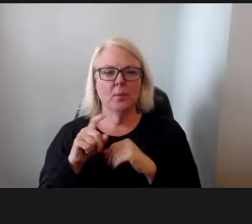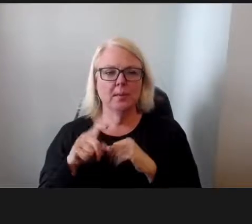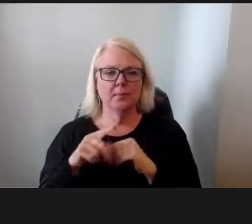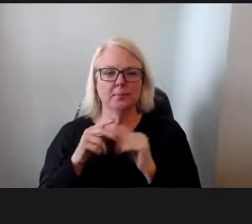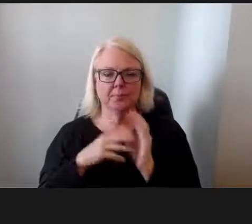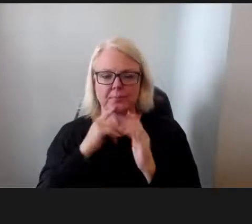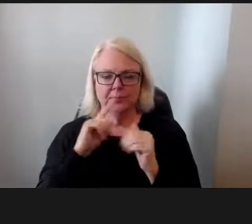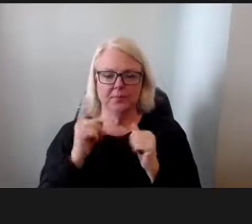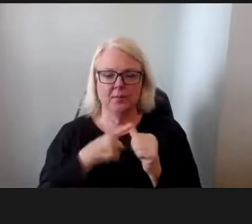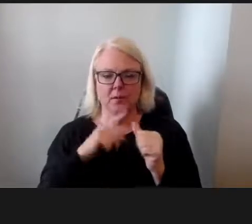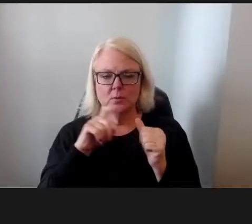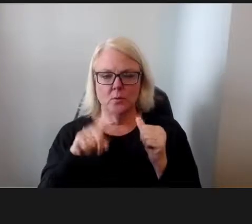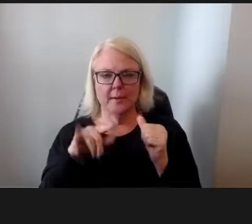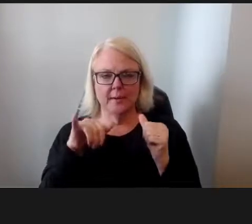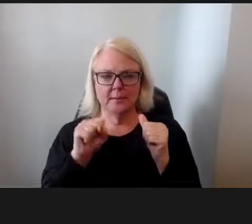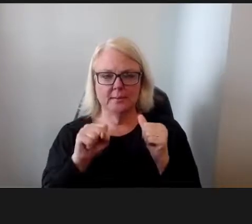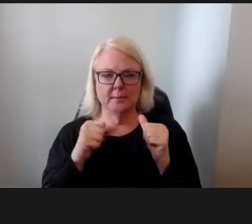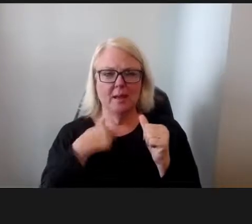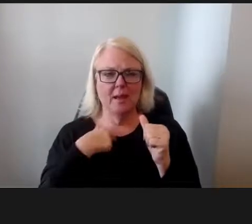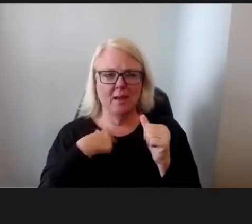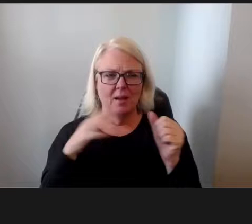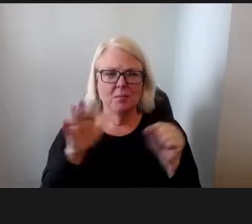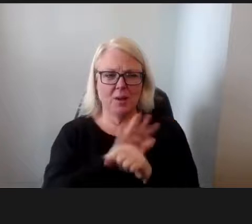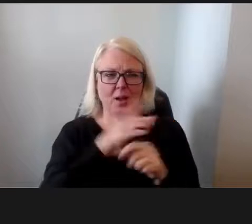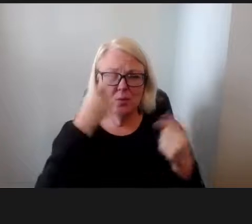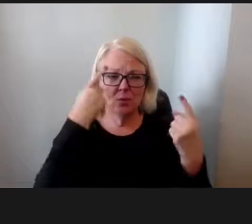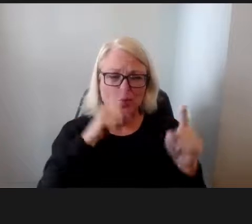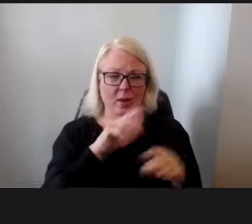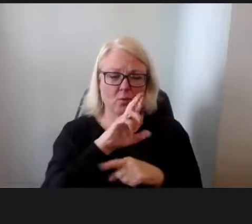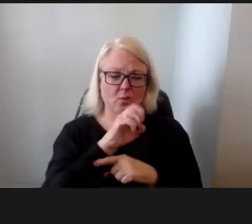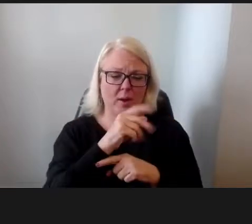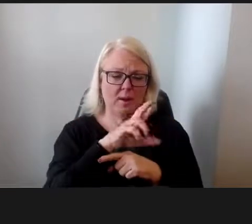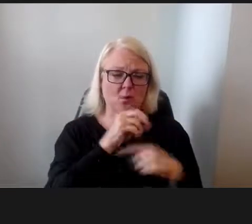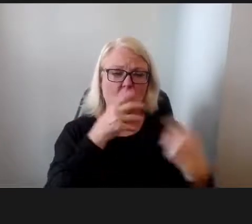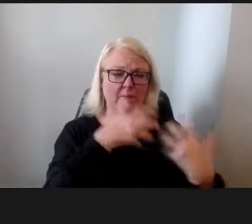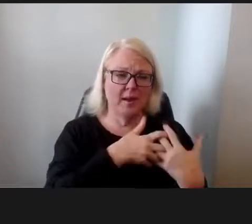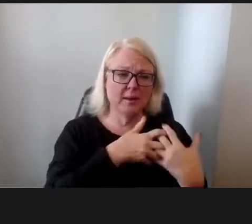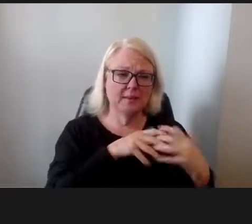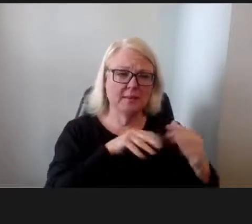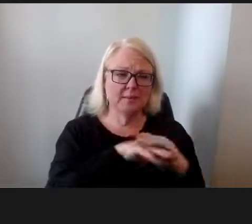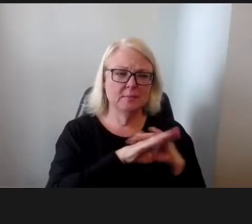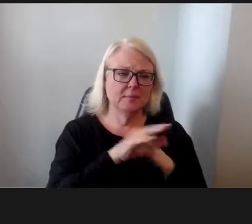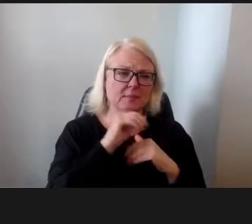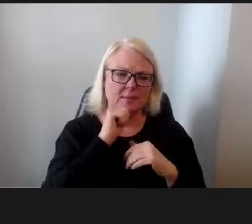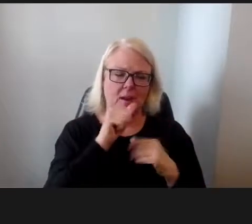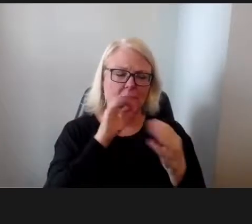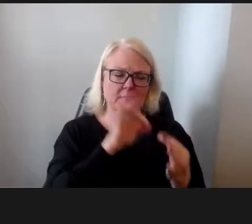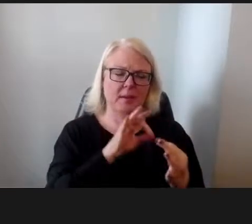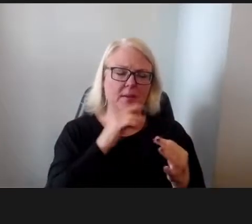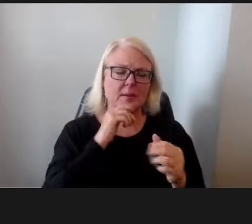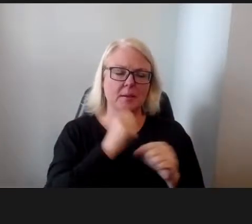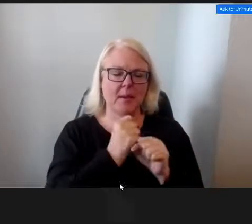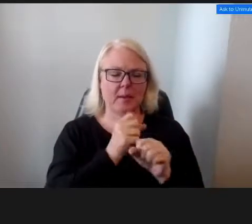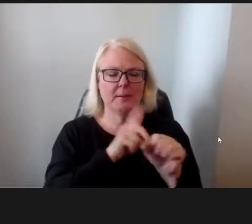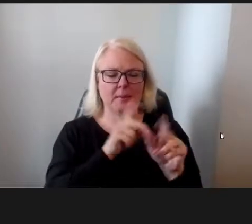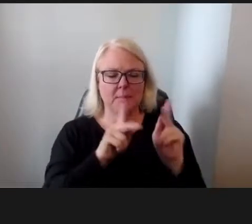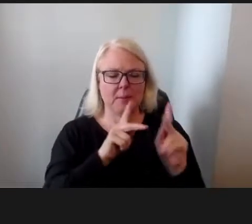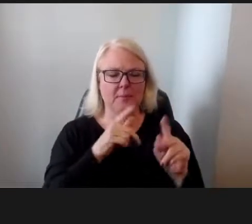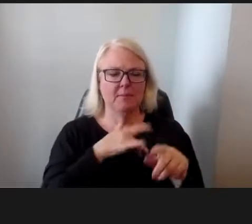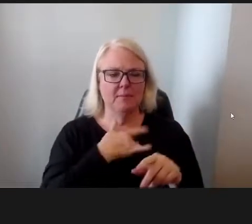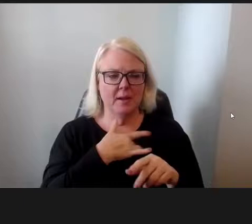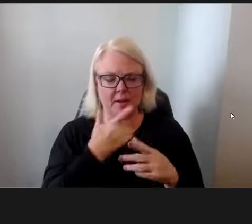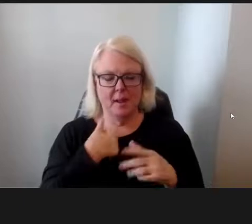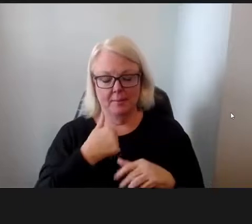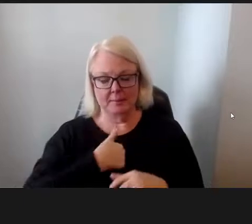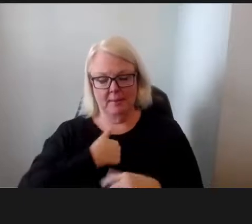So the first question is, I completely agree that retrofitting accessibility isn't ideal and can make disabled people feel othered. I've been